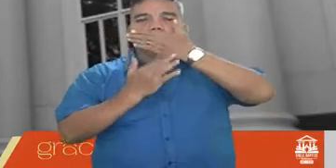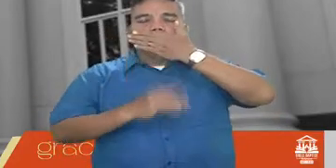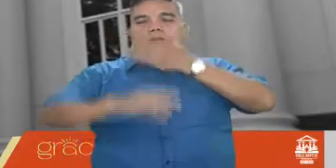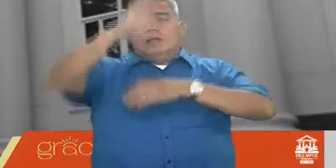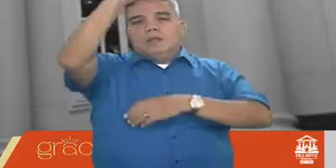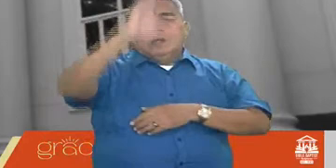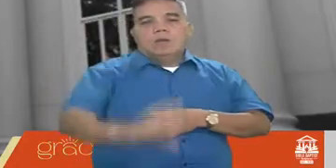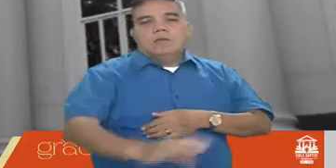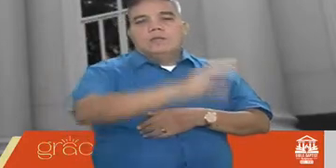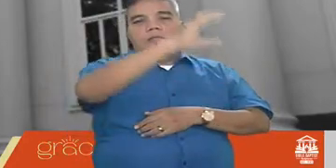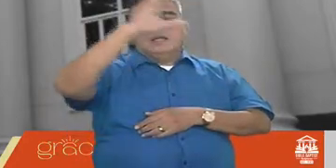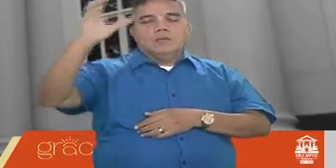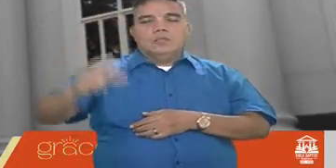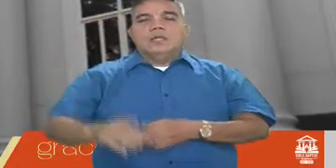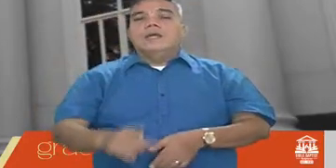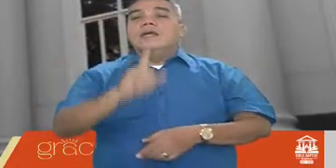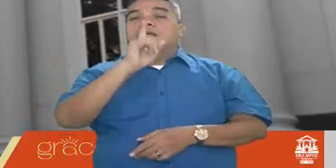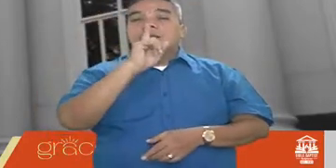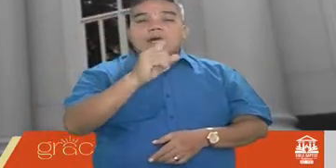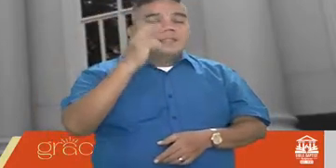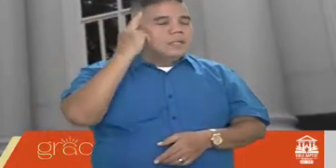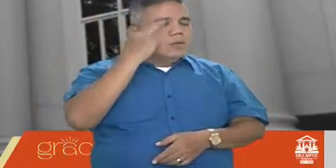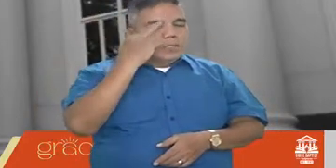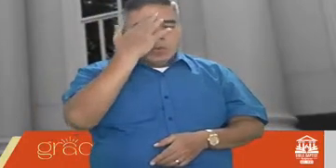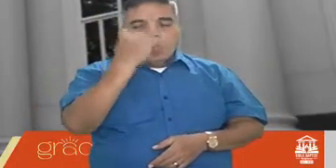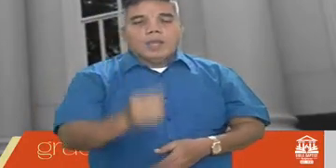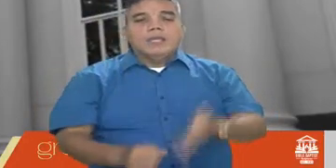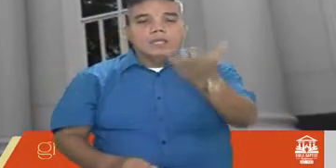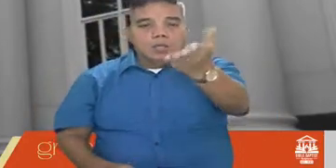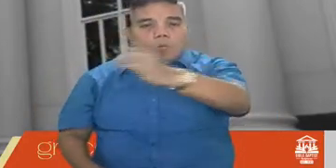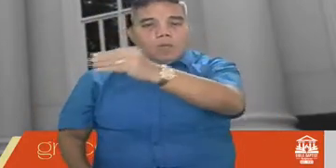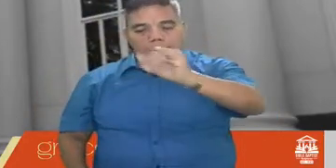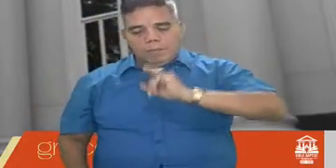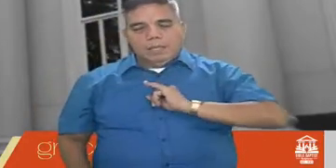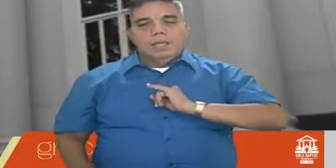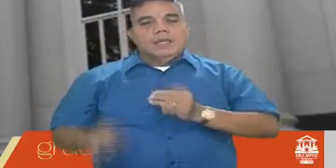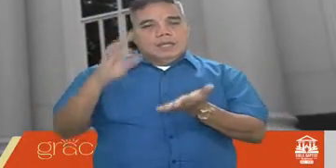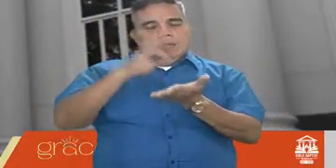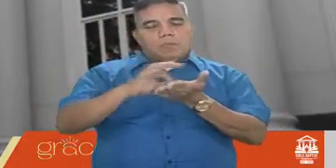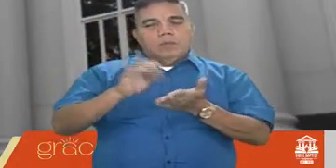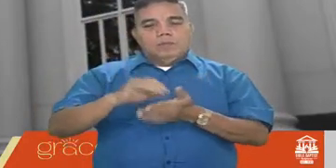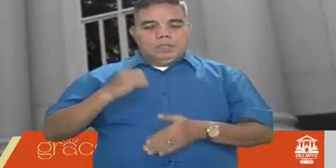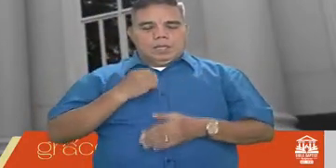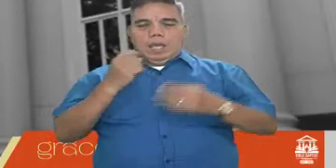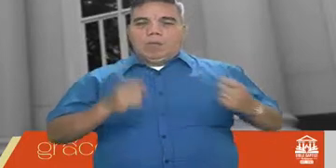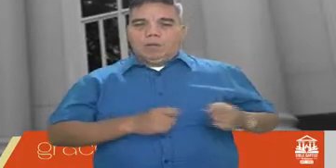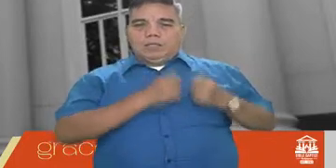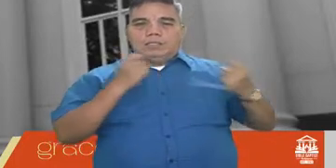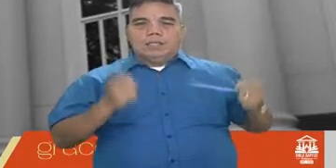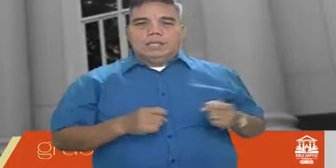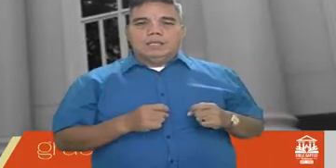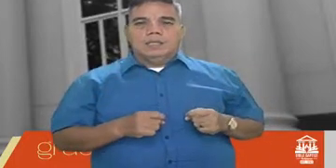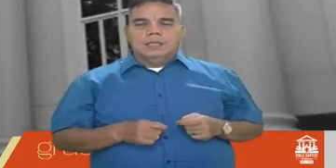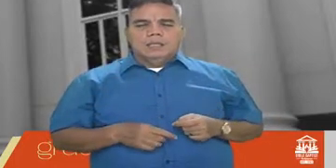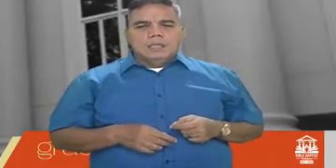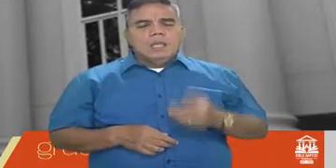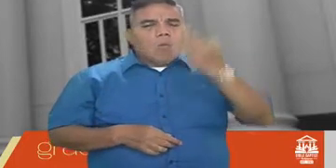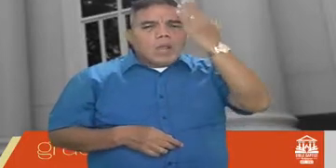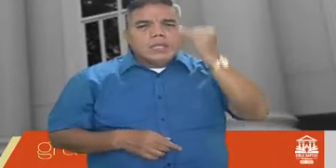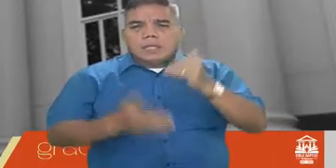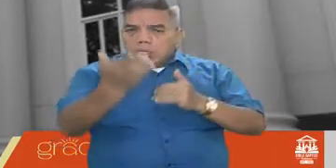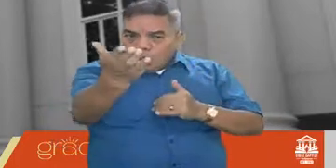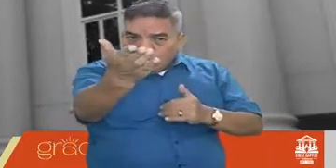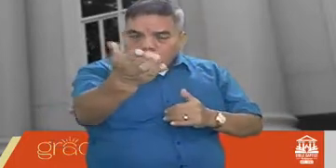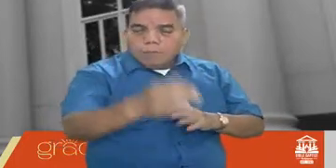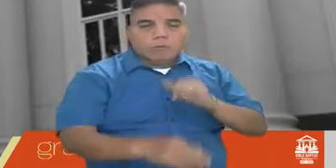Cruz Calvario. Maoray ginay rason nganong kita, ikaw ug ako, napasaylo sa itong mga sala. Nganong di man punta